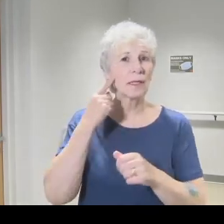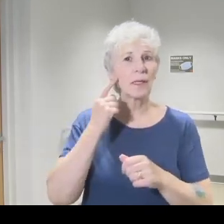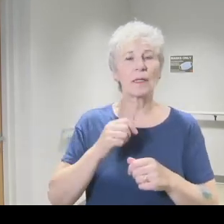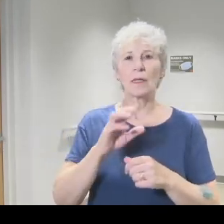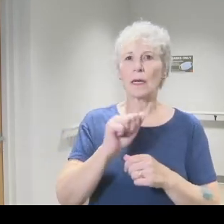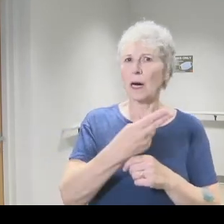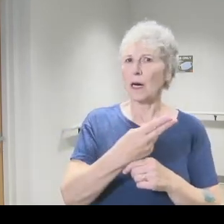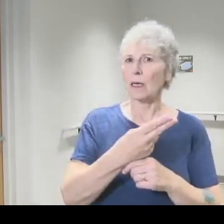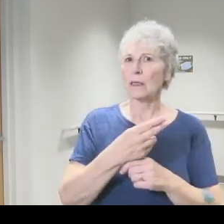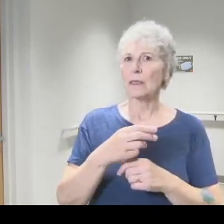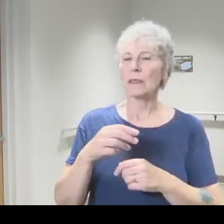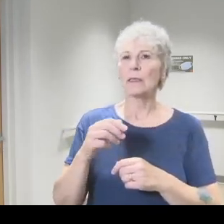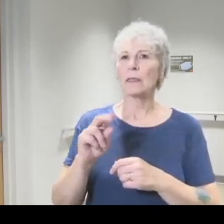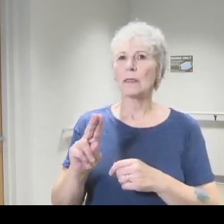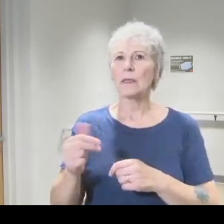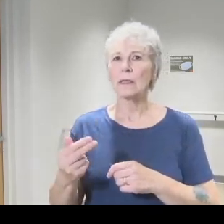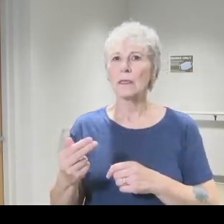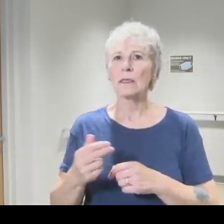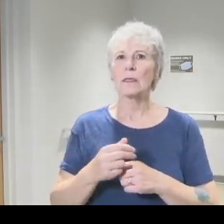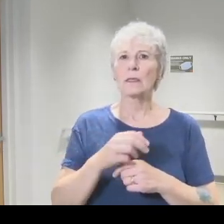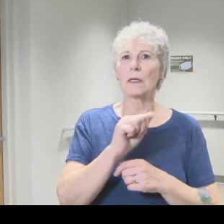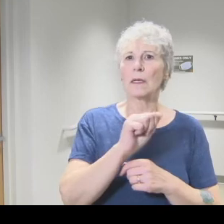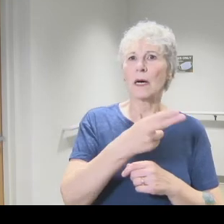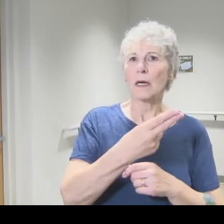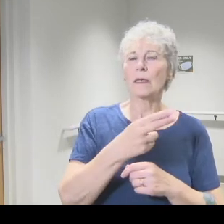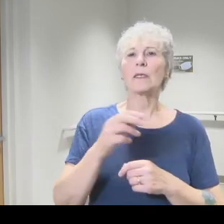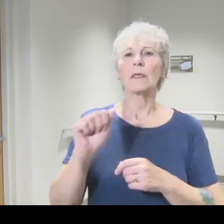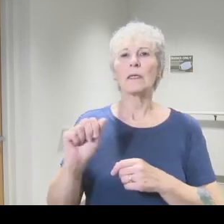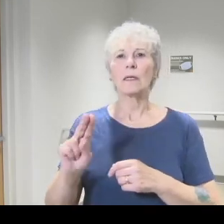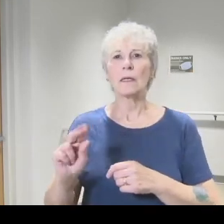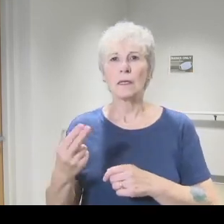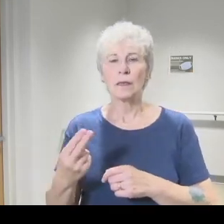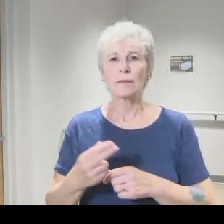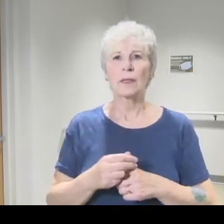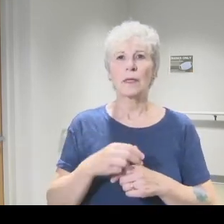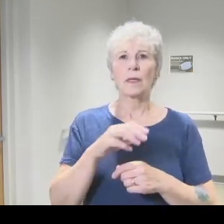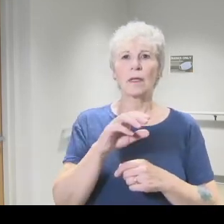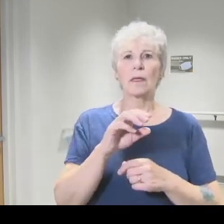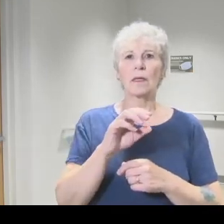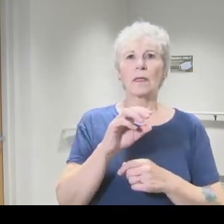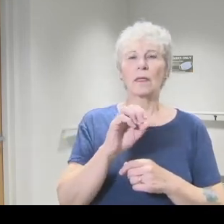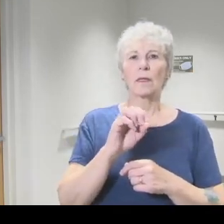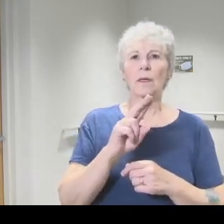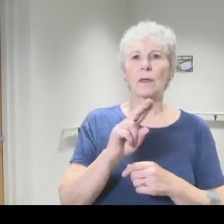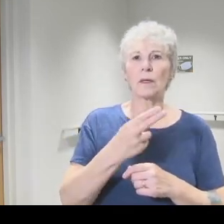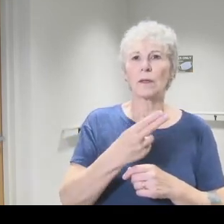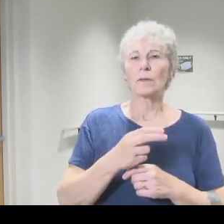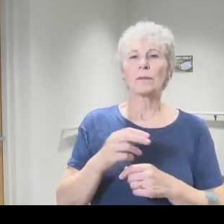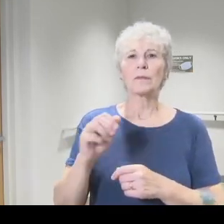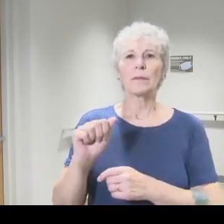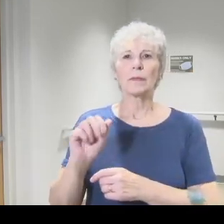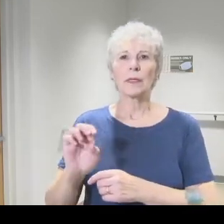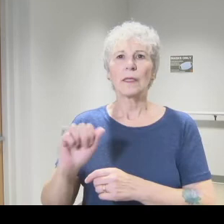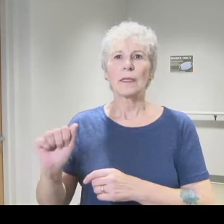Ah, ah, ah, ah, ah, ah. Hear the difference? How about this? Oh, oh, oh, oh. Or eh, eh,